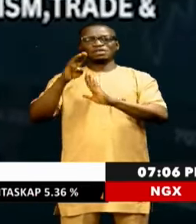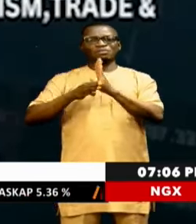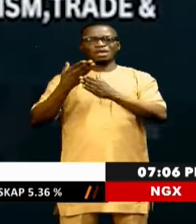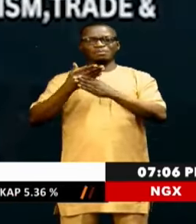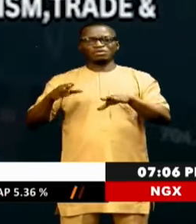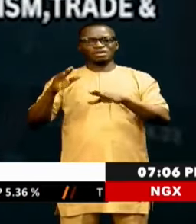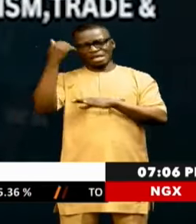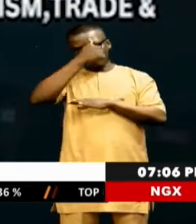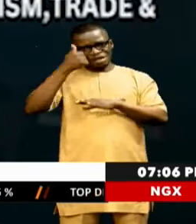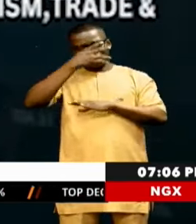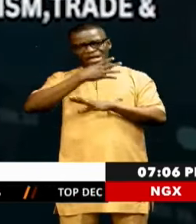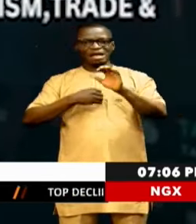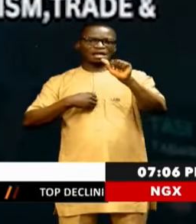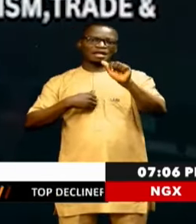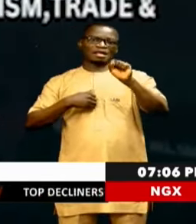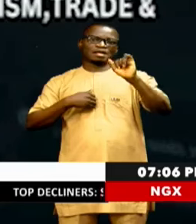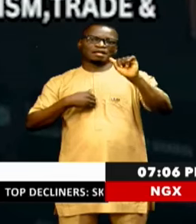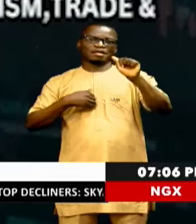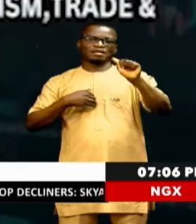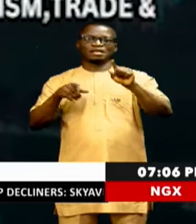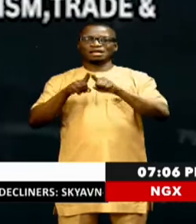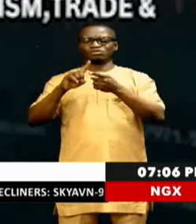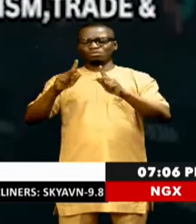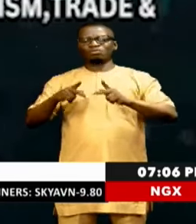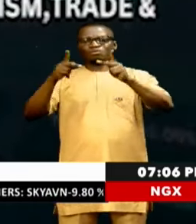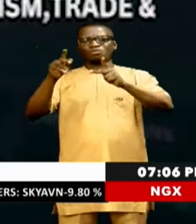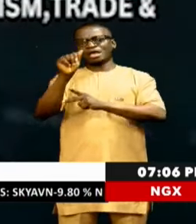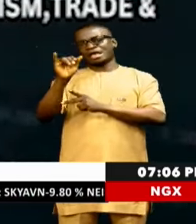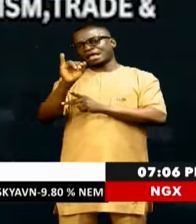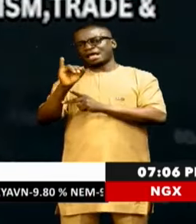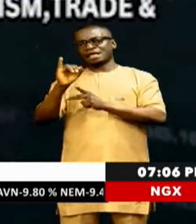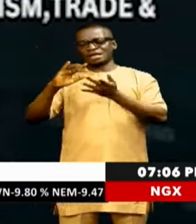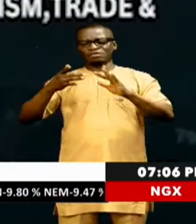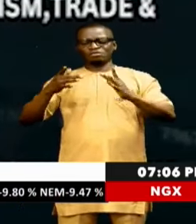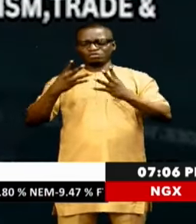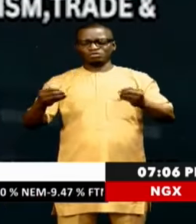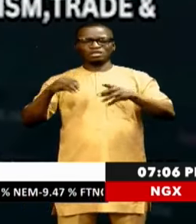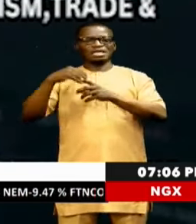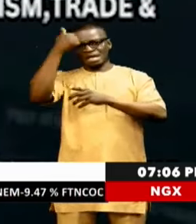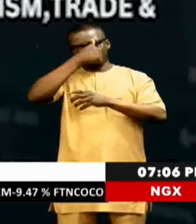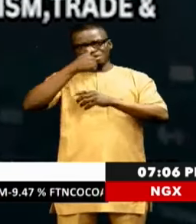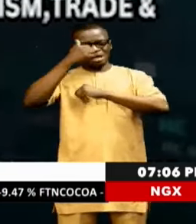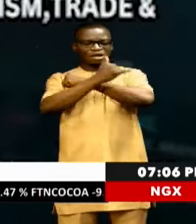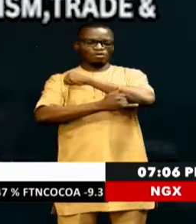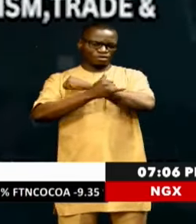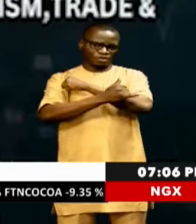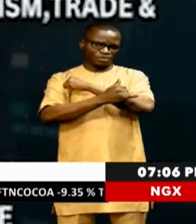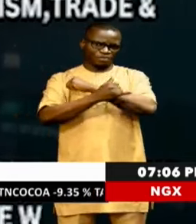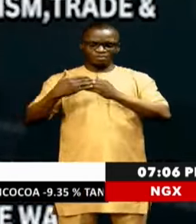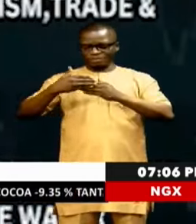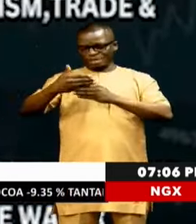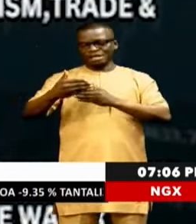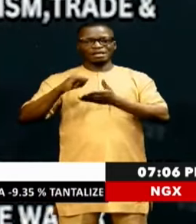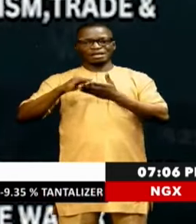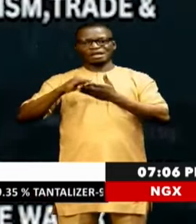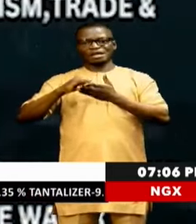Africa and Asia, and to promote AI technology solutions in African countries. Preceding the deal room,